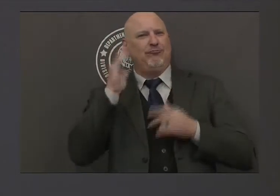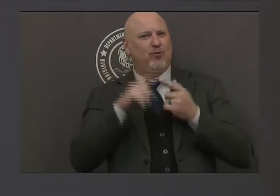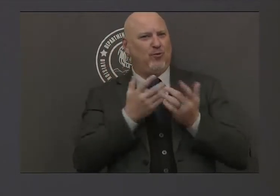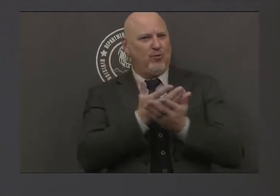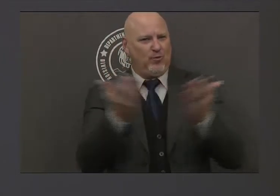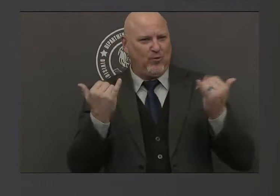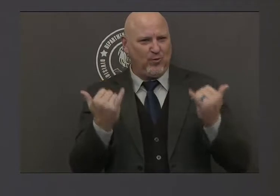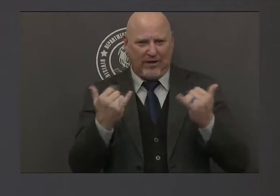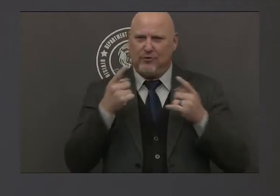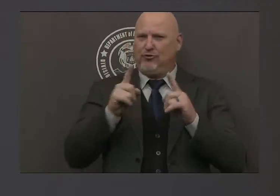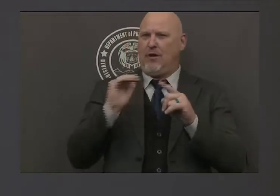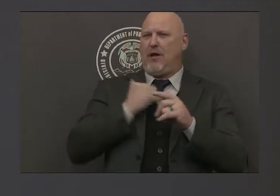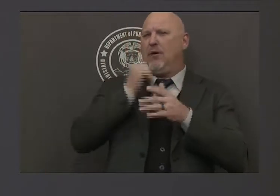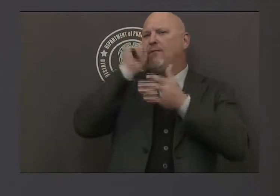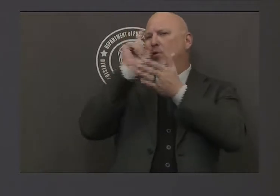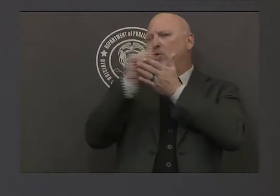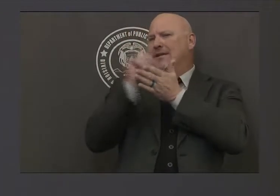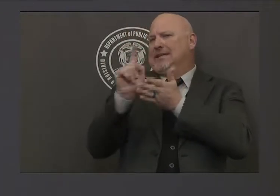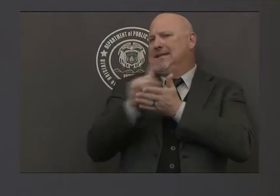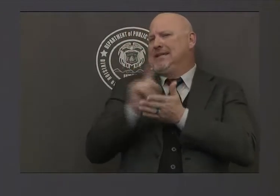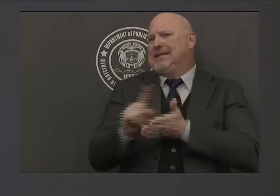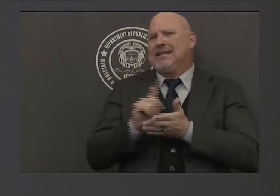press conference and availability.